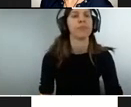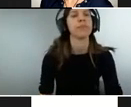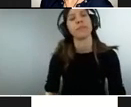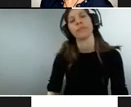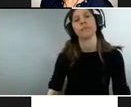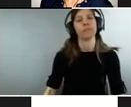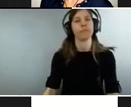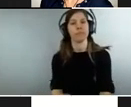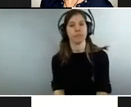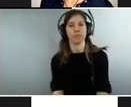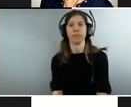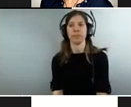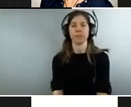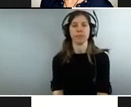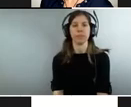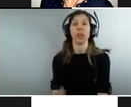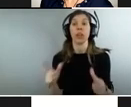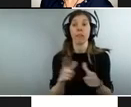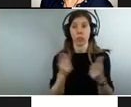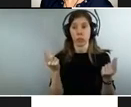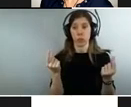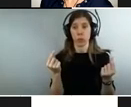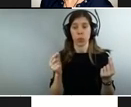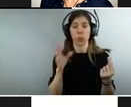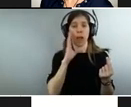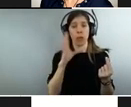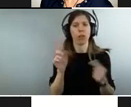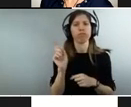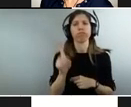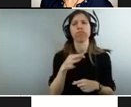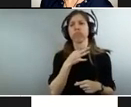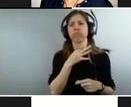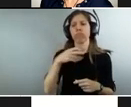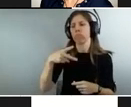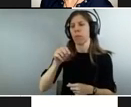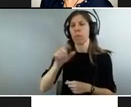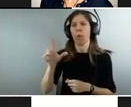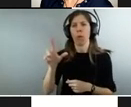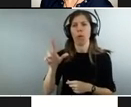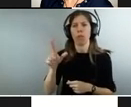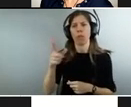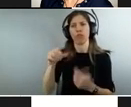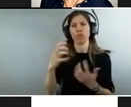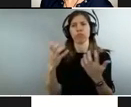So first thing I'm going to do is start off with a little poll before we get started here.